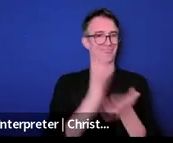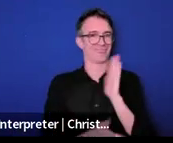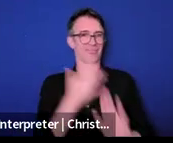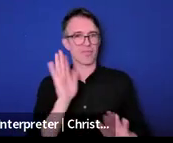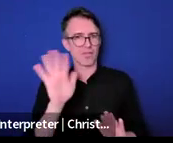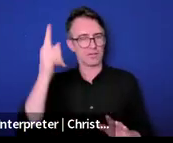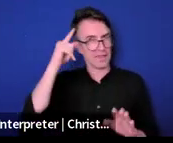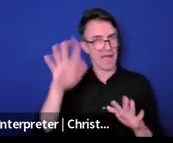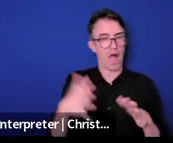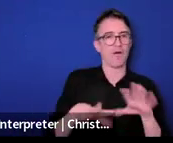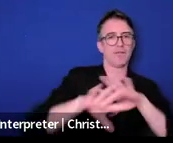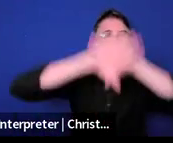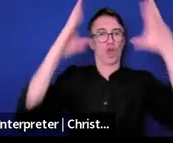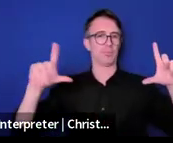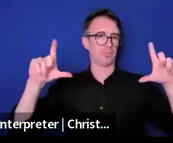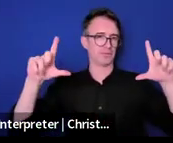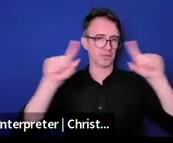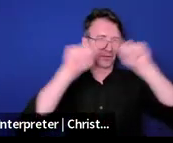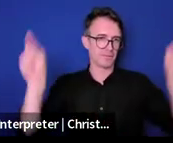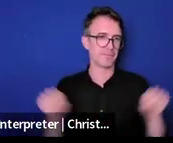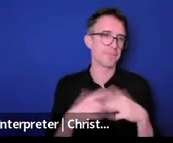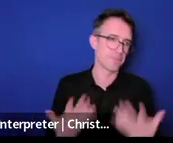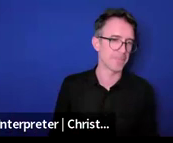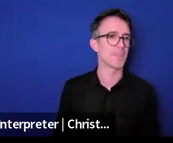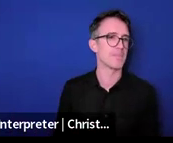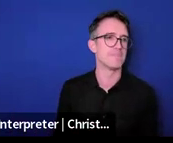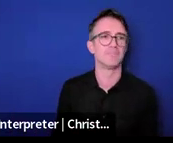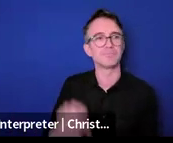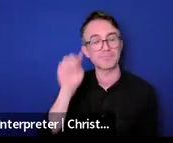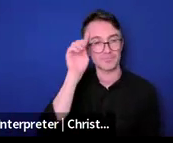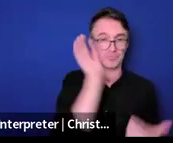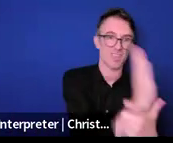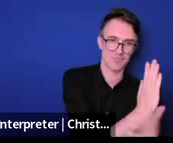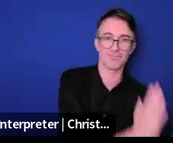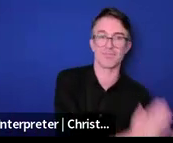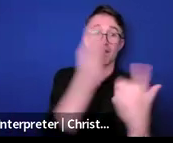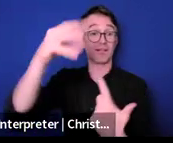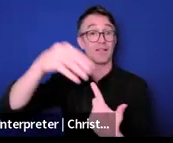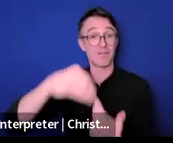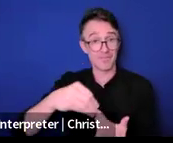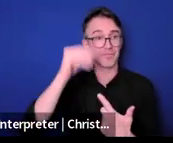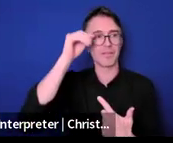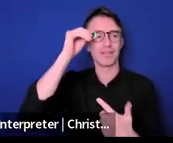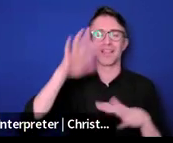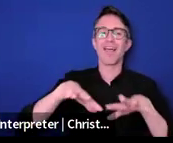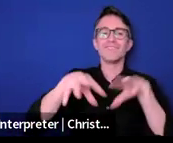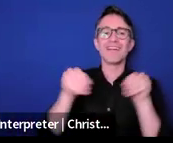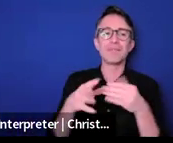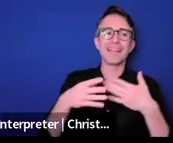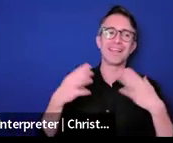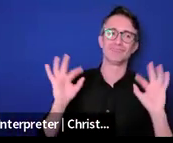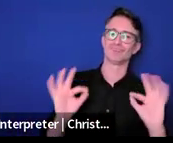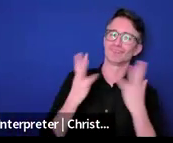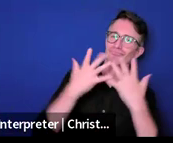and balancing of work and family life for parents and caregivers, and reducing the unpaid care of work.